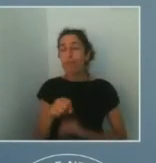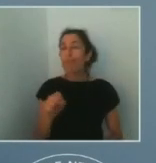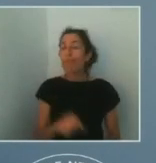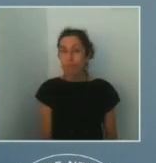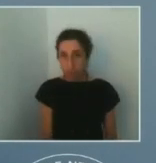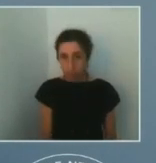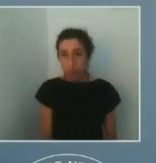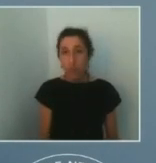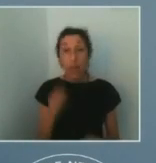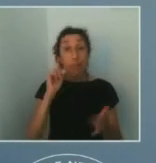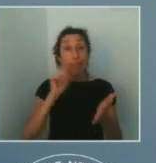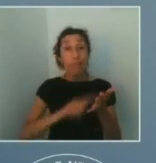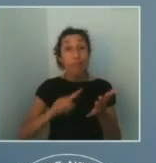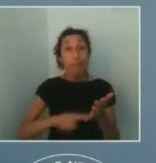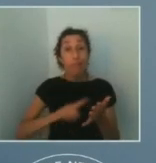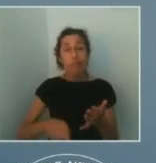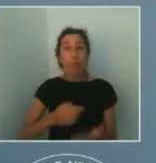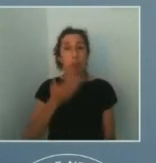to defend.